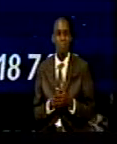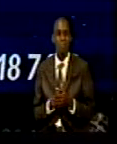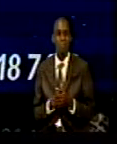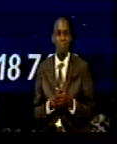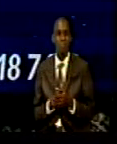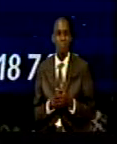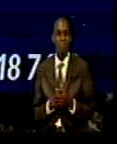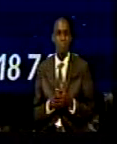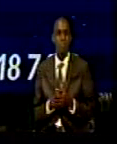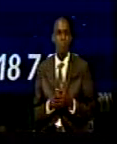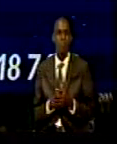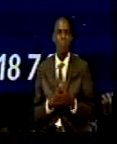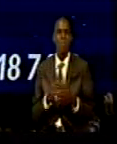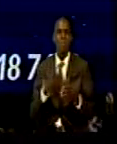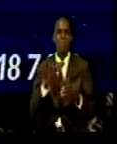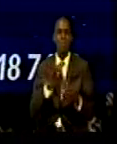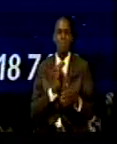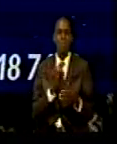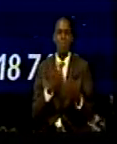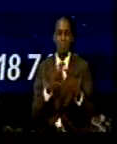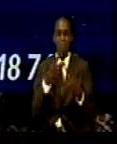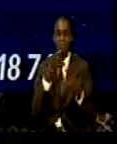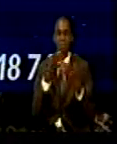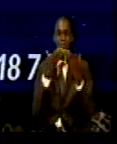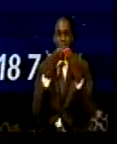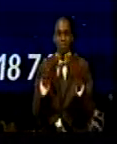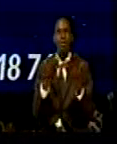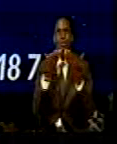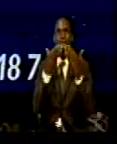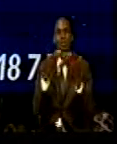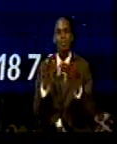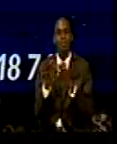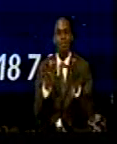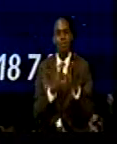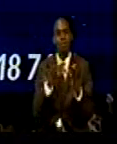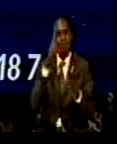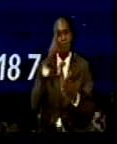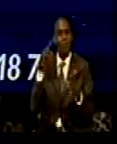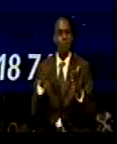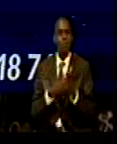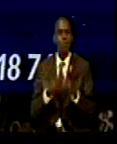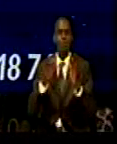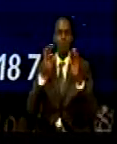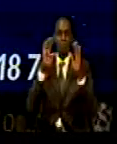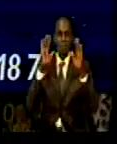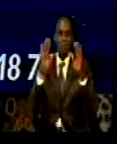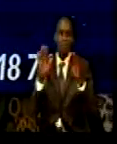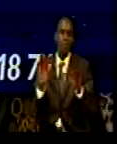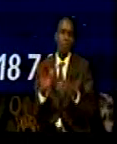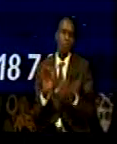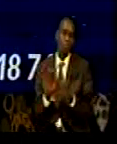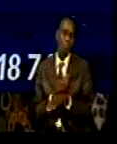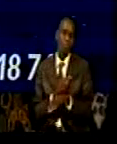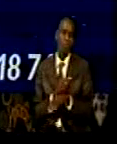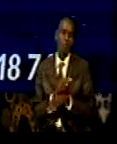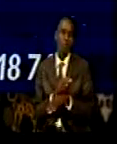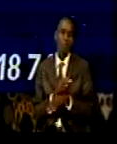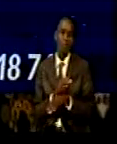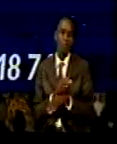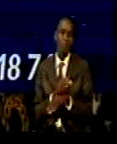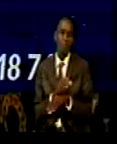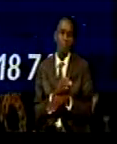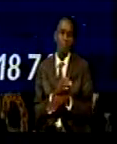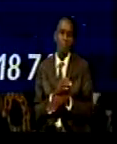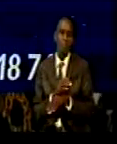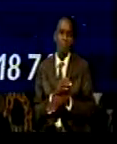you and thank you and thank you, Jesus, for this wonderful and blessed day. My name is Elizabeth Benedicta Soluka, and